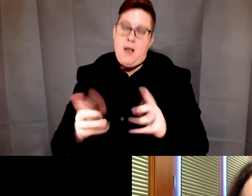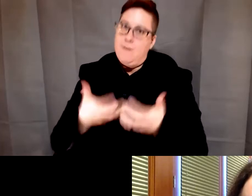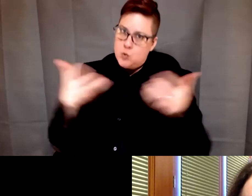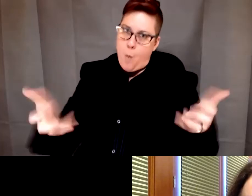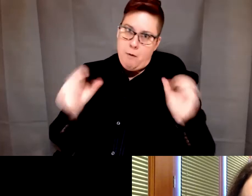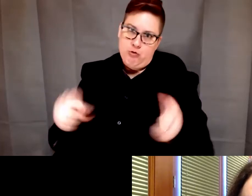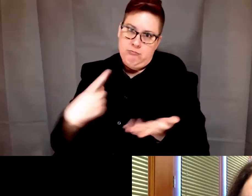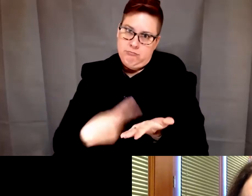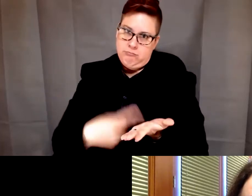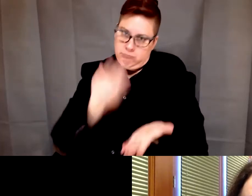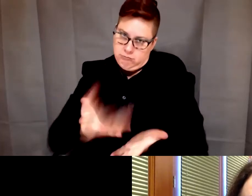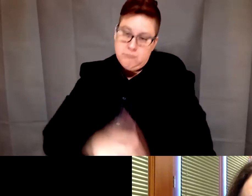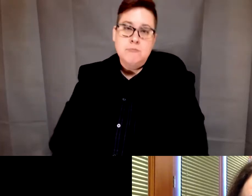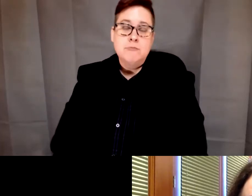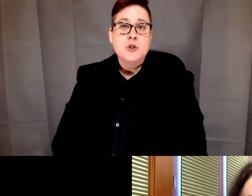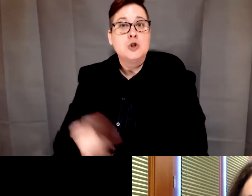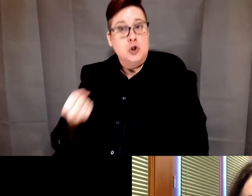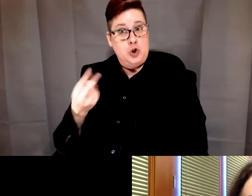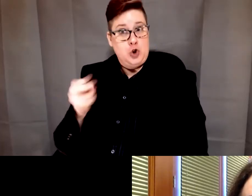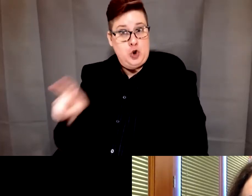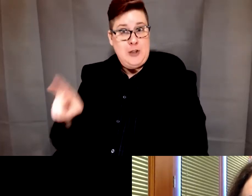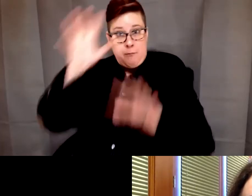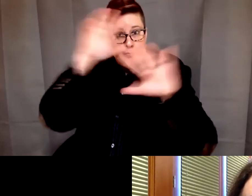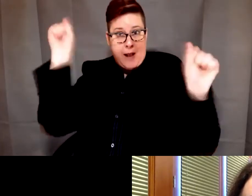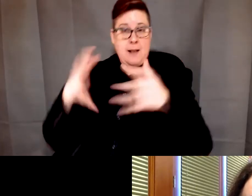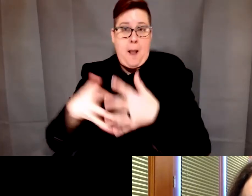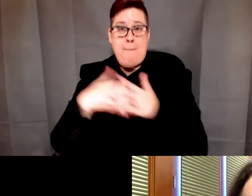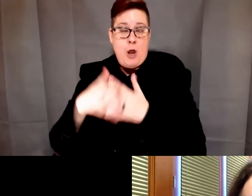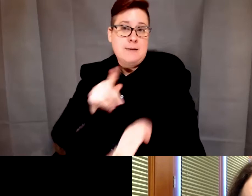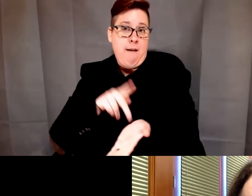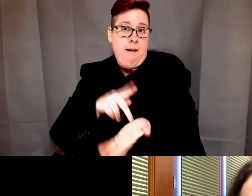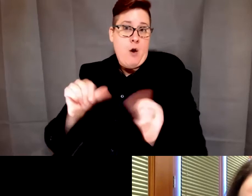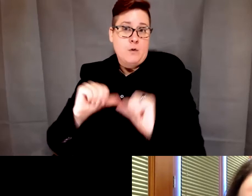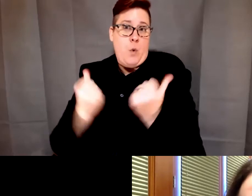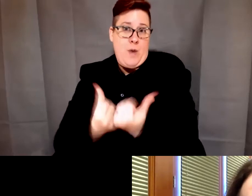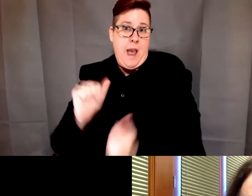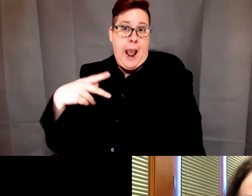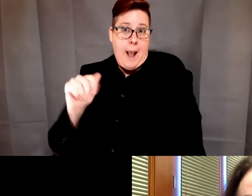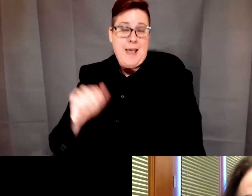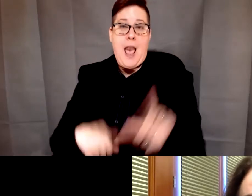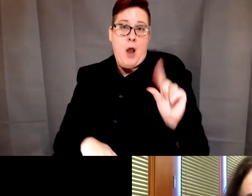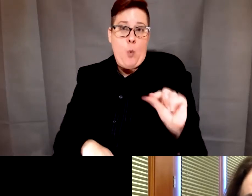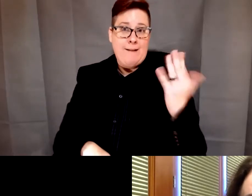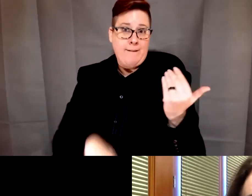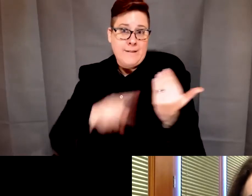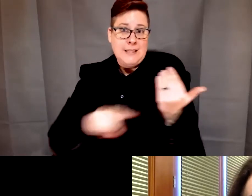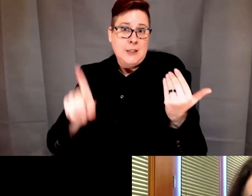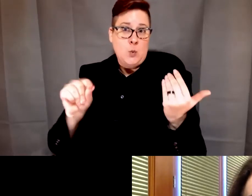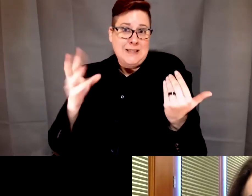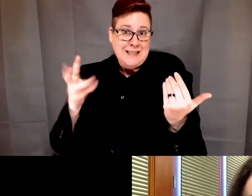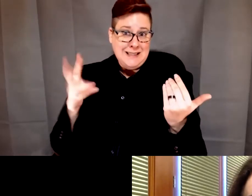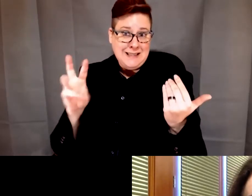about. Dr. Binder served as president of the American Psychiatric Association from 2015 to